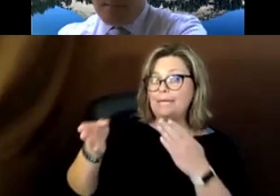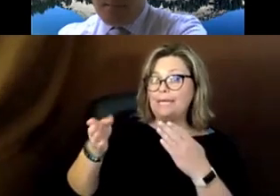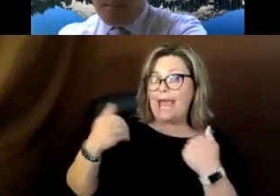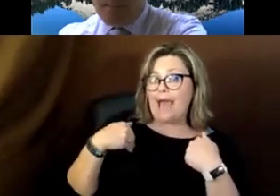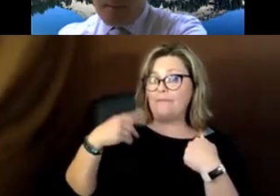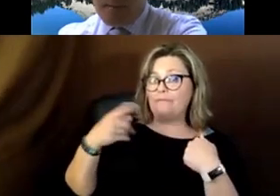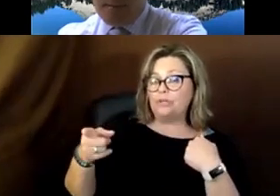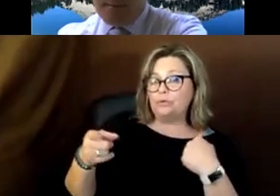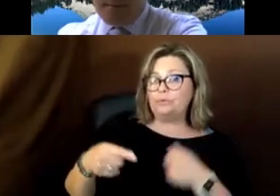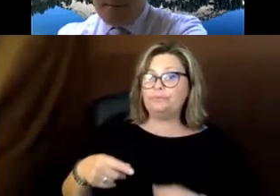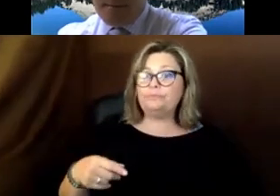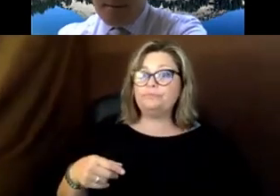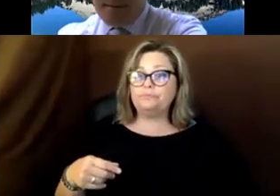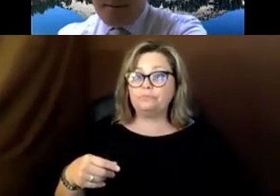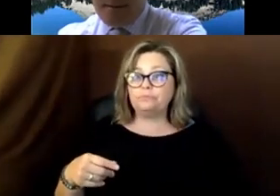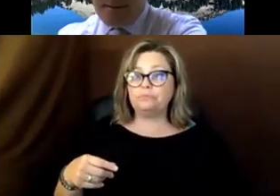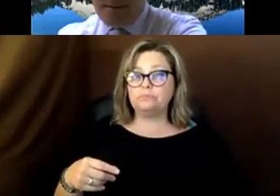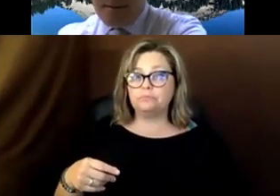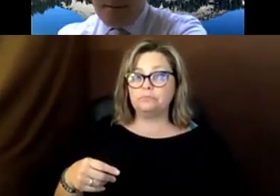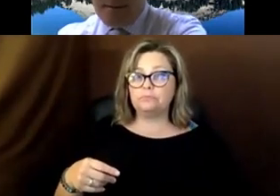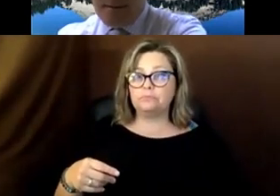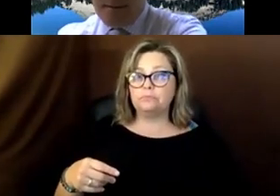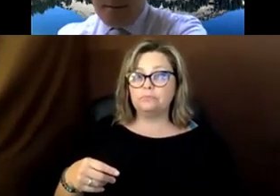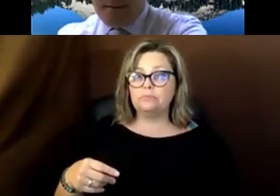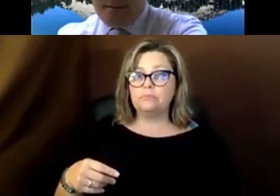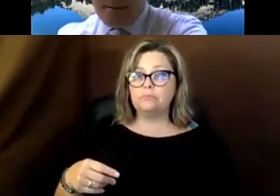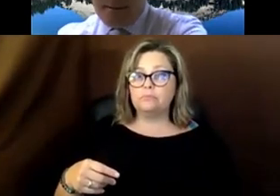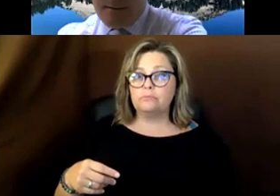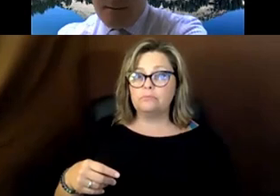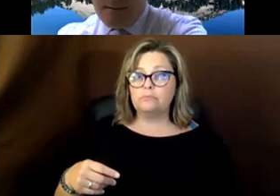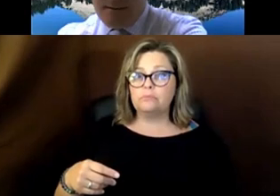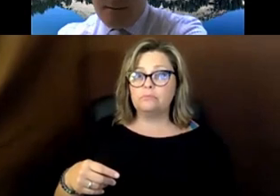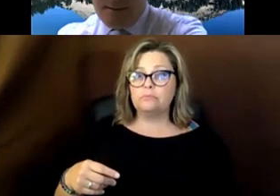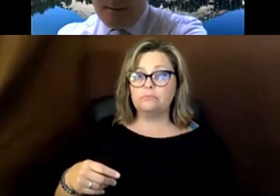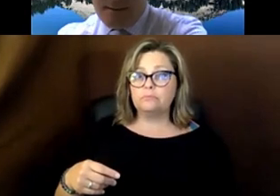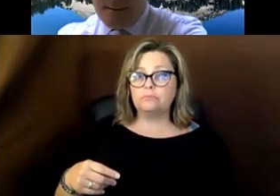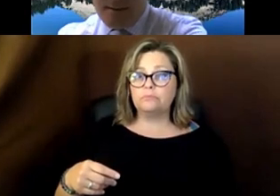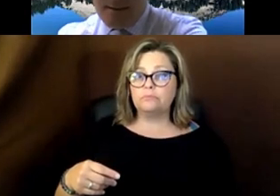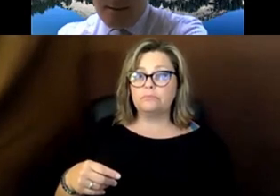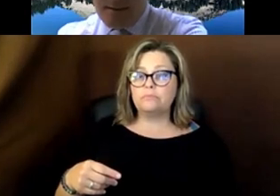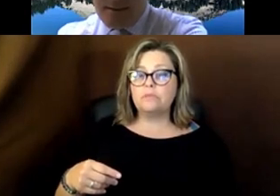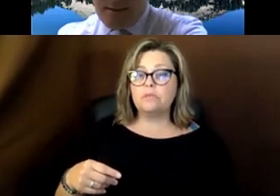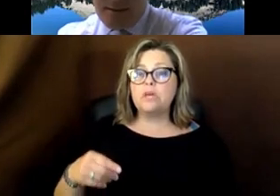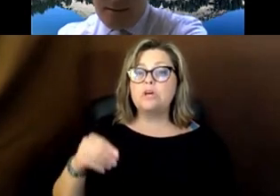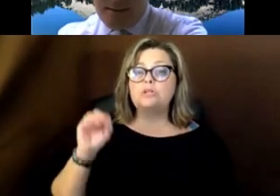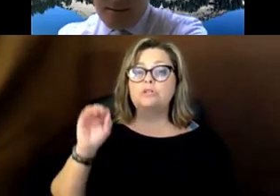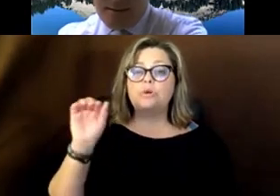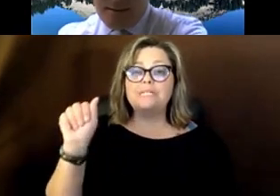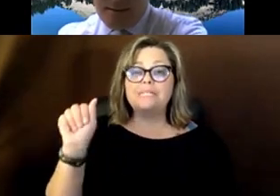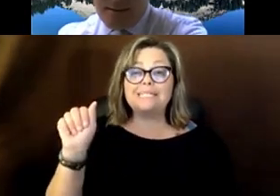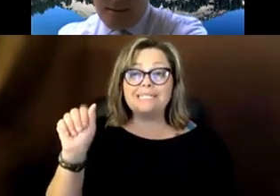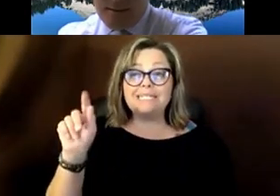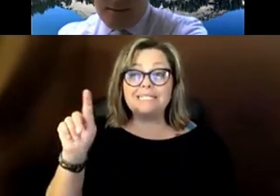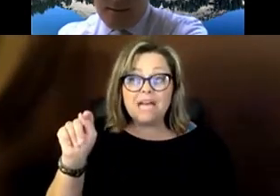are, see if I can find you in our thread here. Tatiana works with our